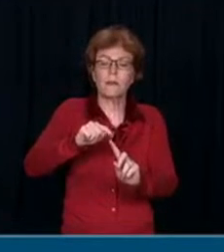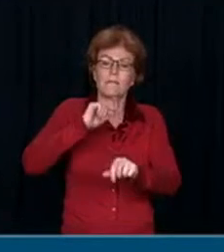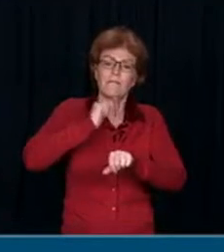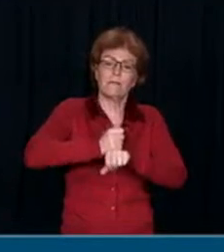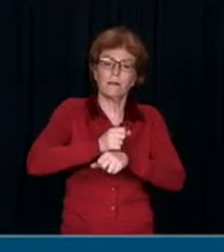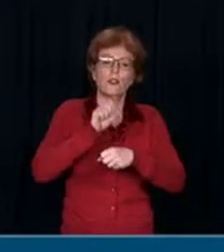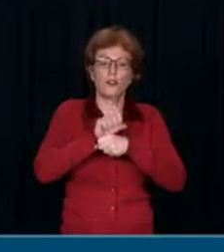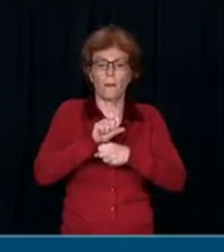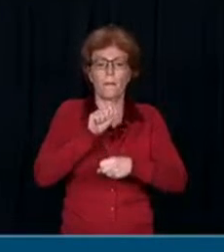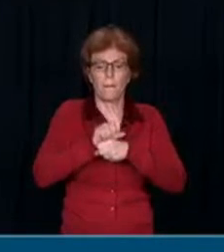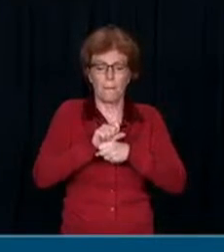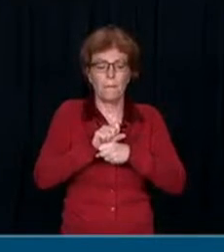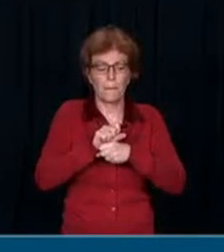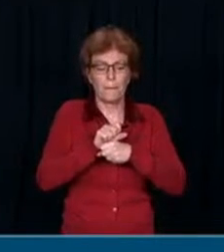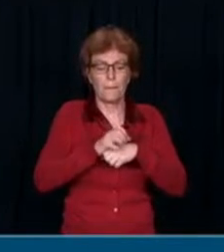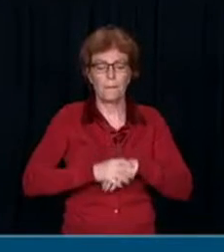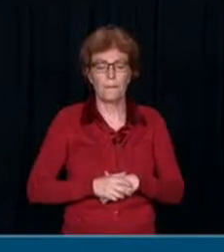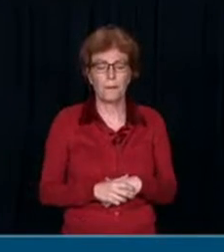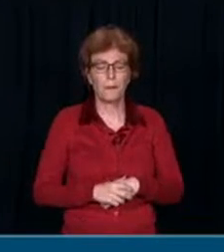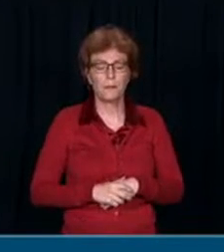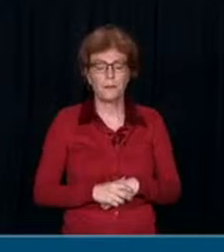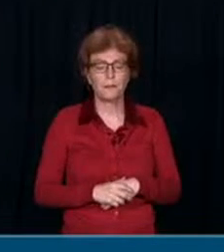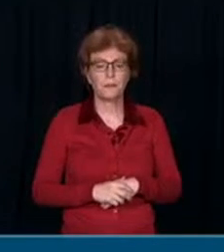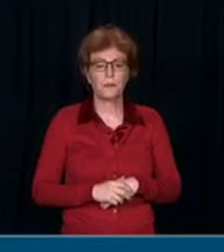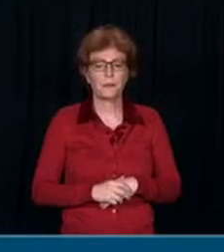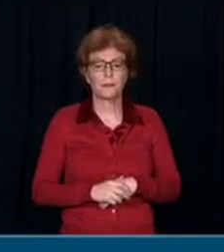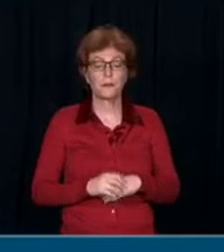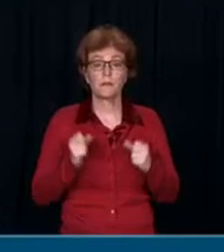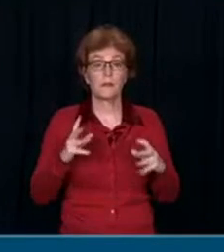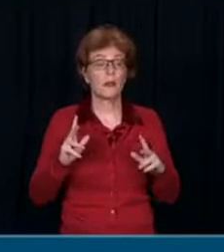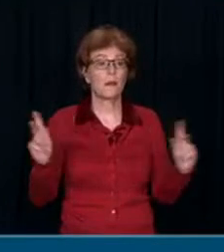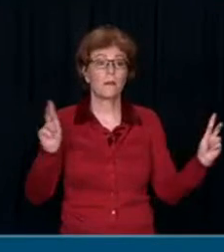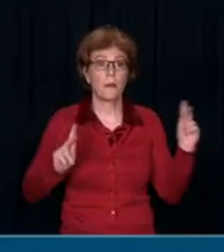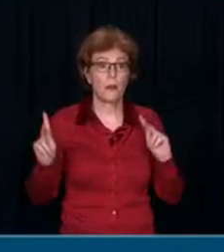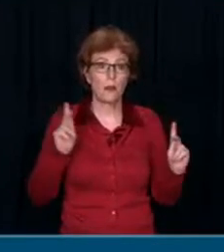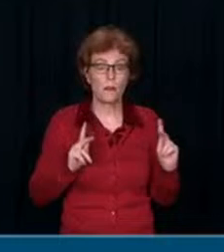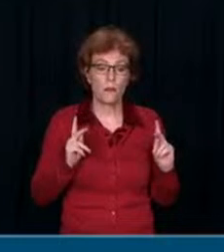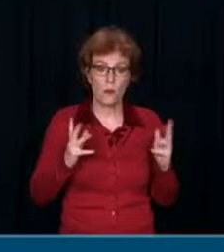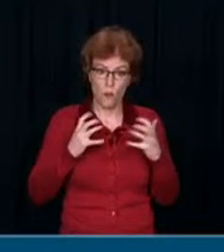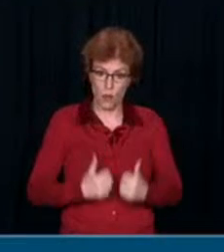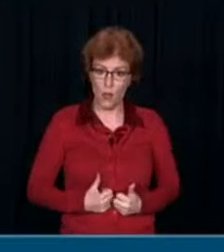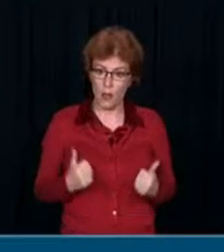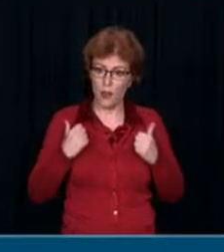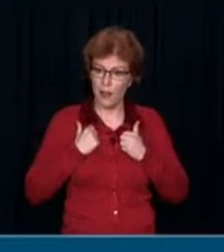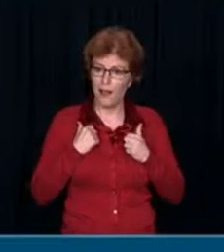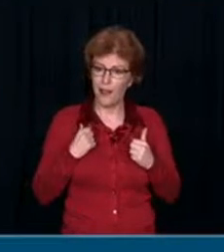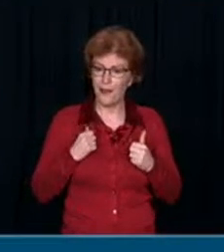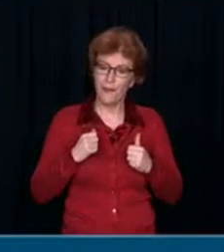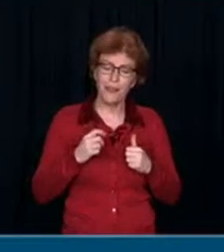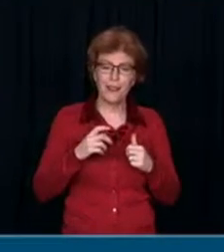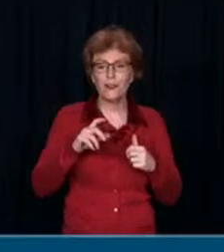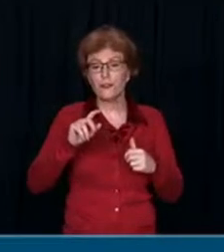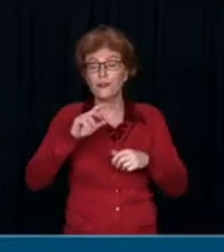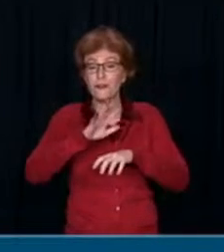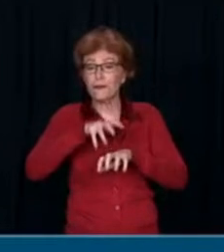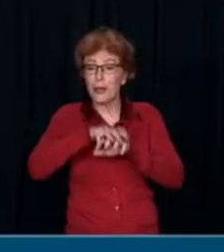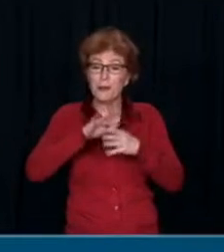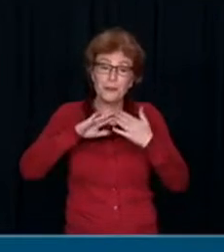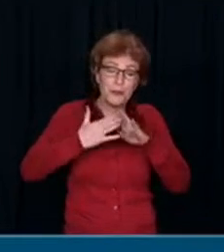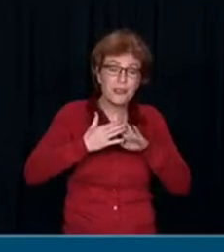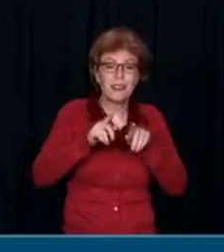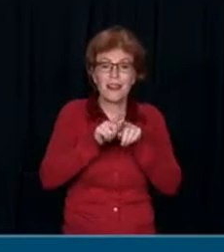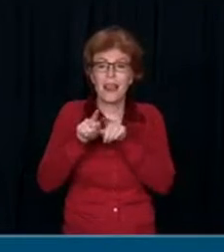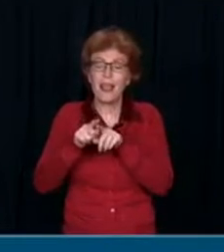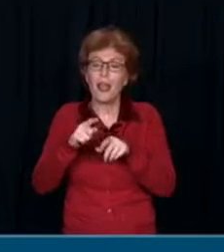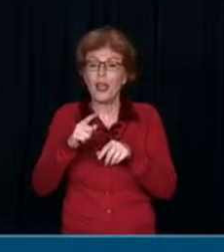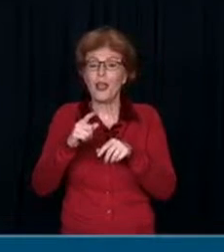creation. And I know that many of our folks out there want to live in the rural areas or in the tribal communities. And we're going to continue